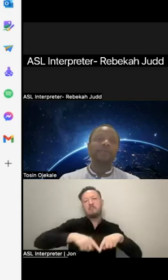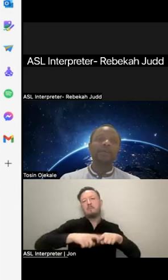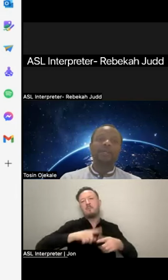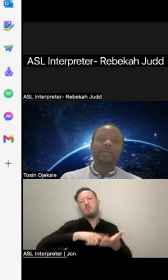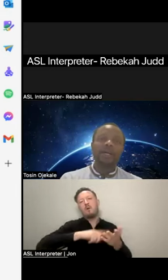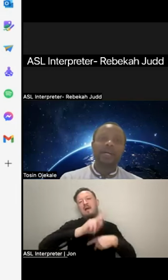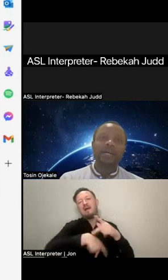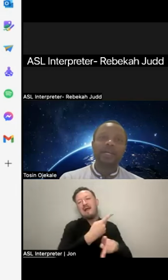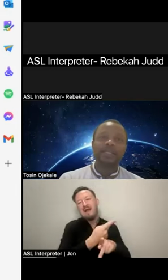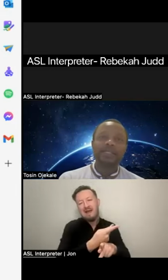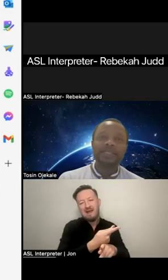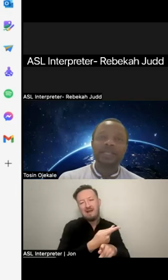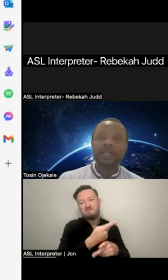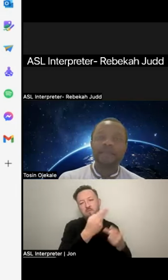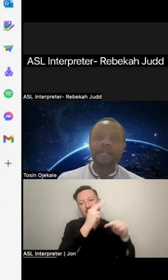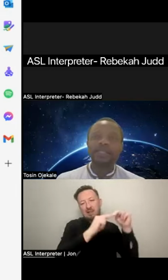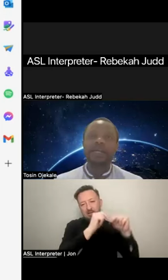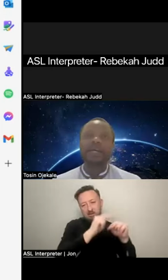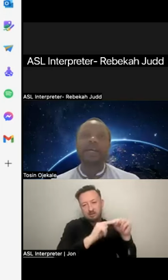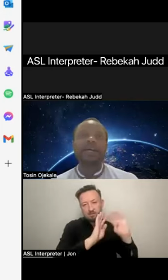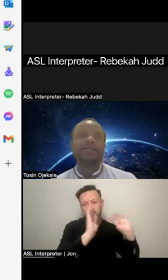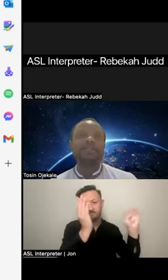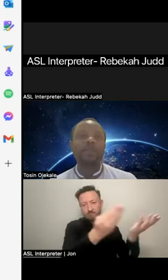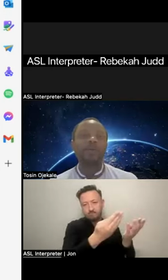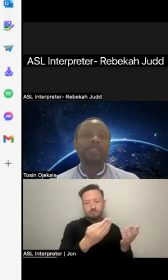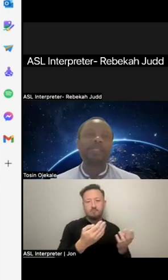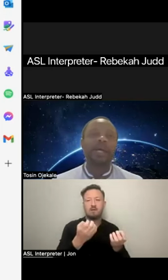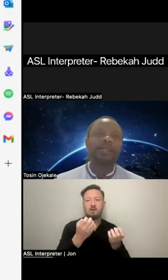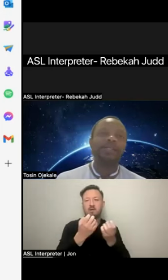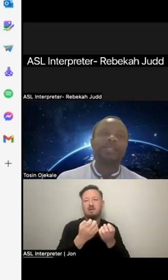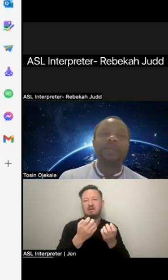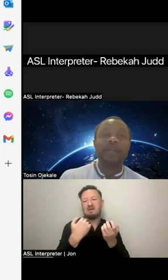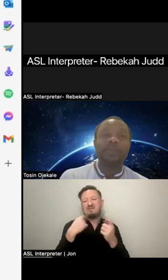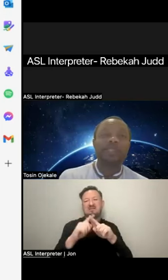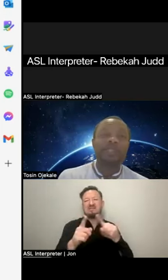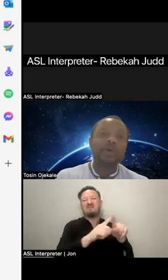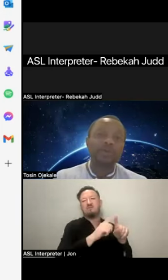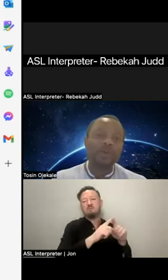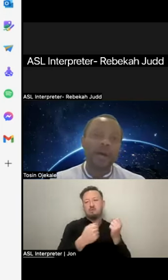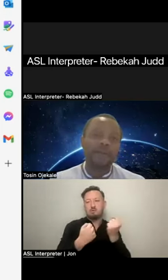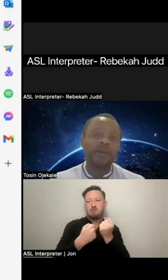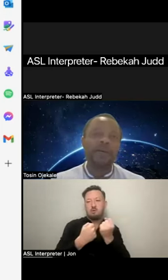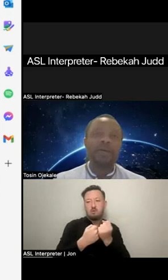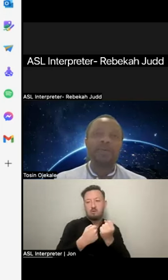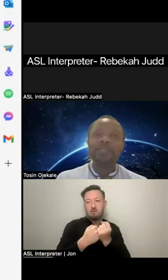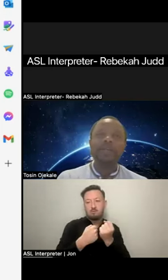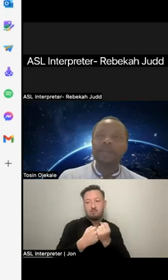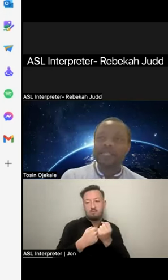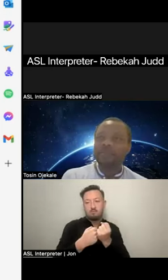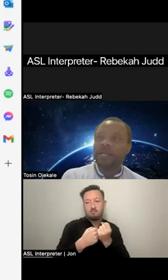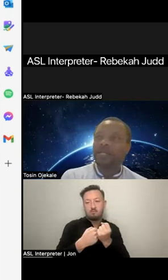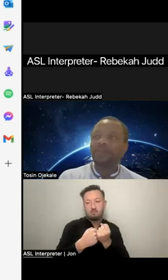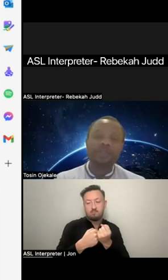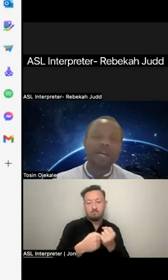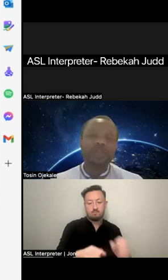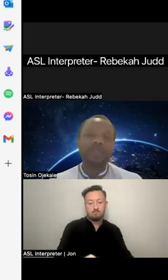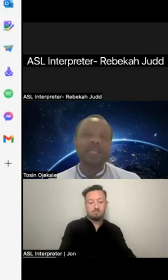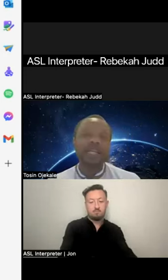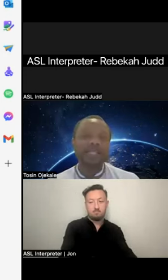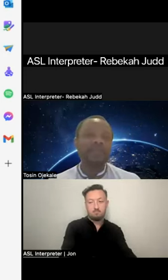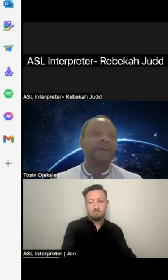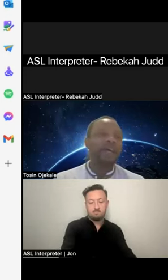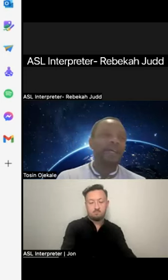have, the different support systems that you must also have with different independent